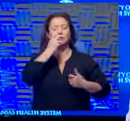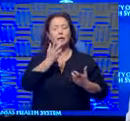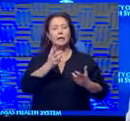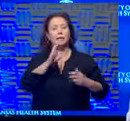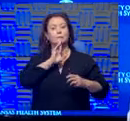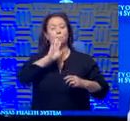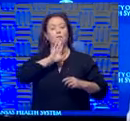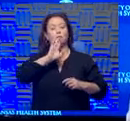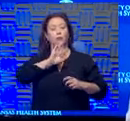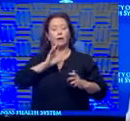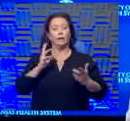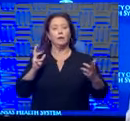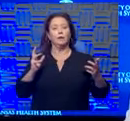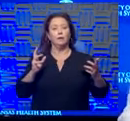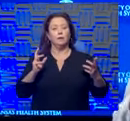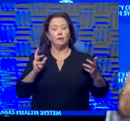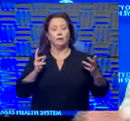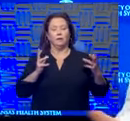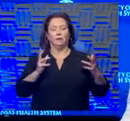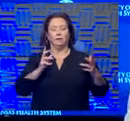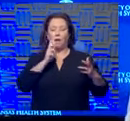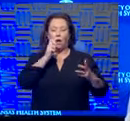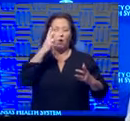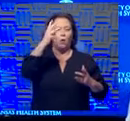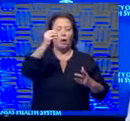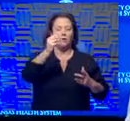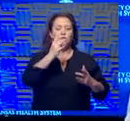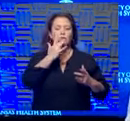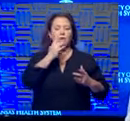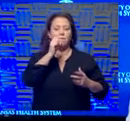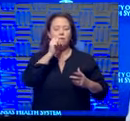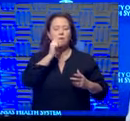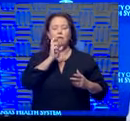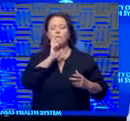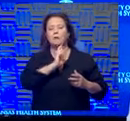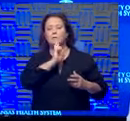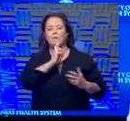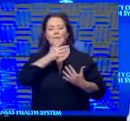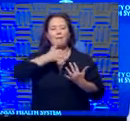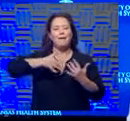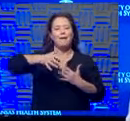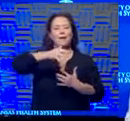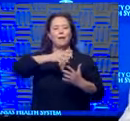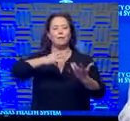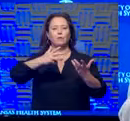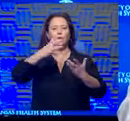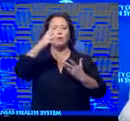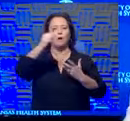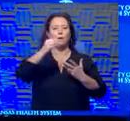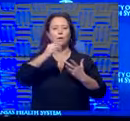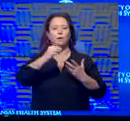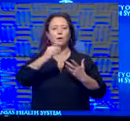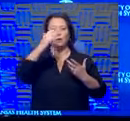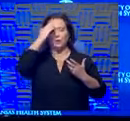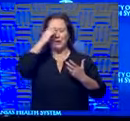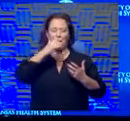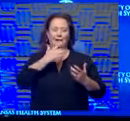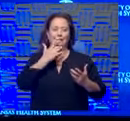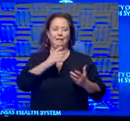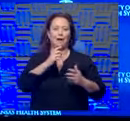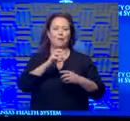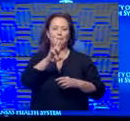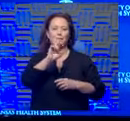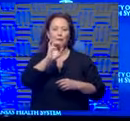is frustrating to have to not be able to go out to your favorite bar or restaurant or hang out or go out and watch. You guys all by now know I'm a sports fan. The Royals